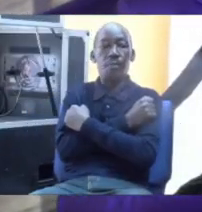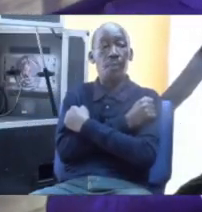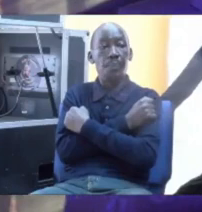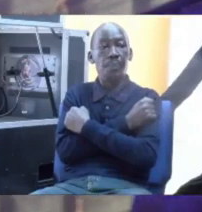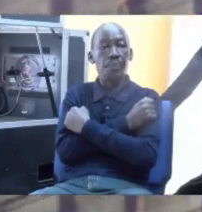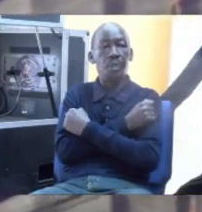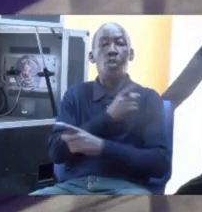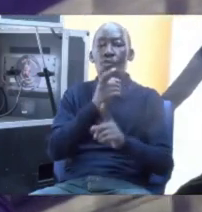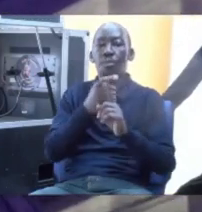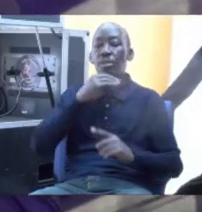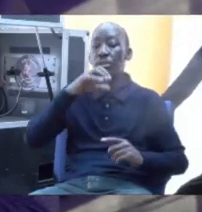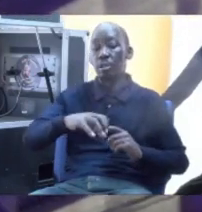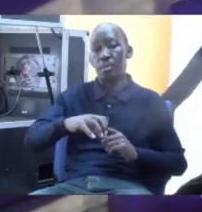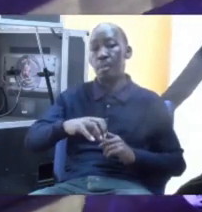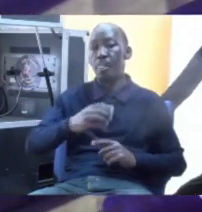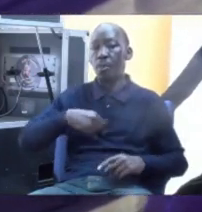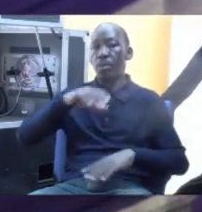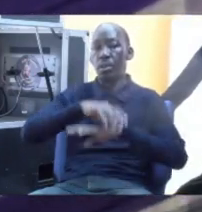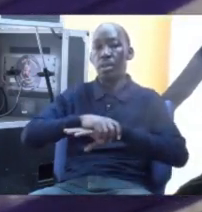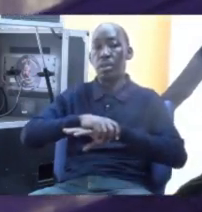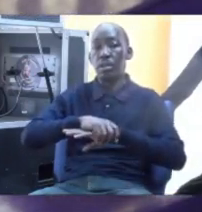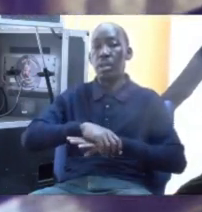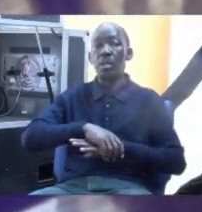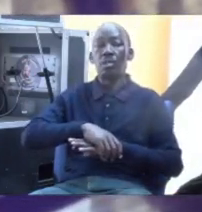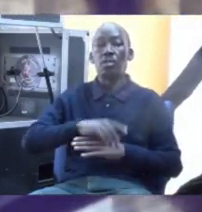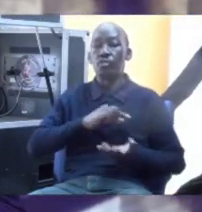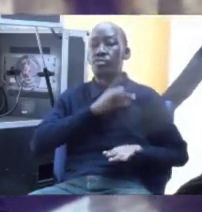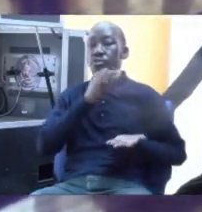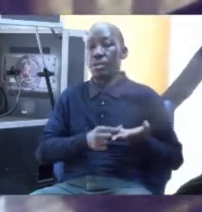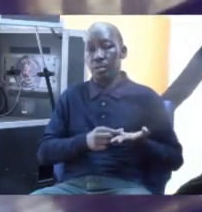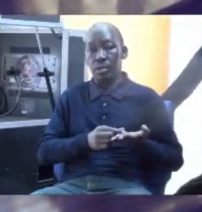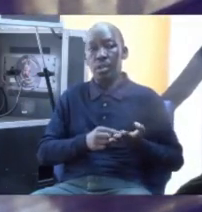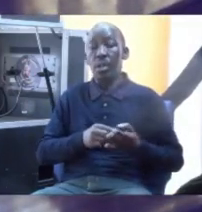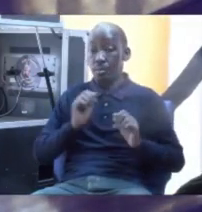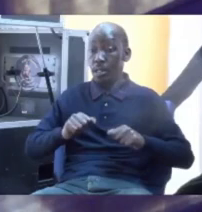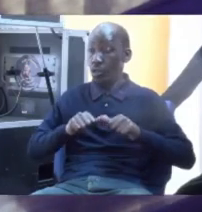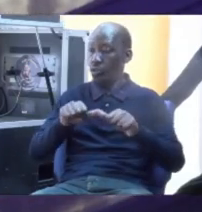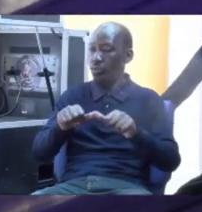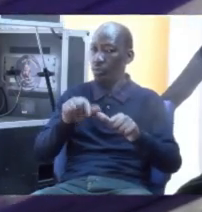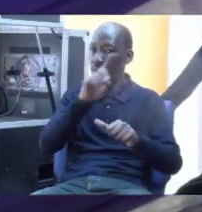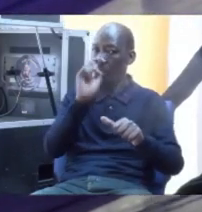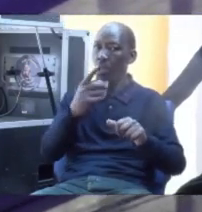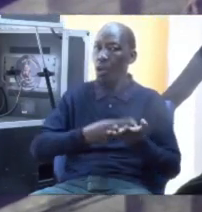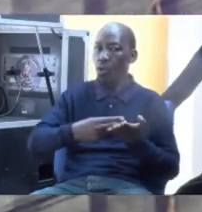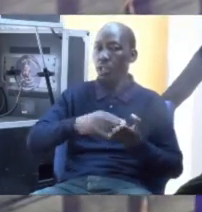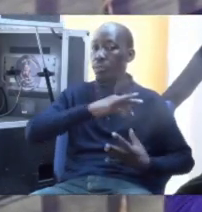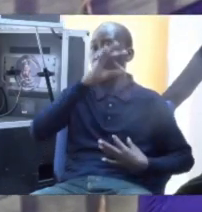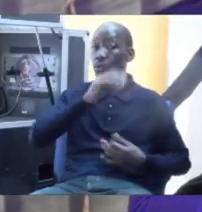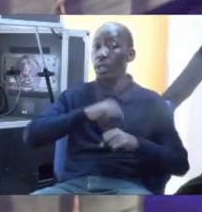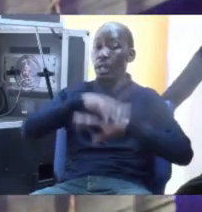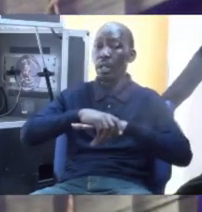upendo. From the Son, kutoka mwana, we are getting grace. Neema. And I continue. From the Holy Spirit, kutoka roho we are